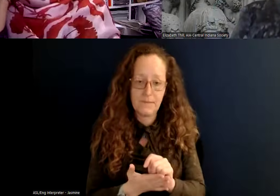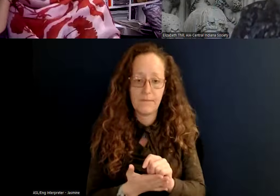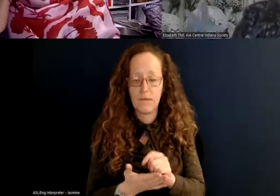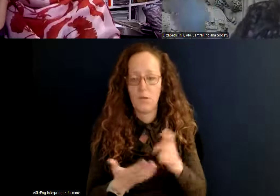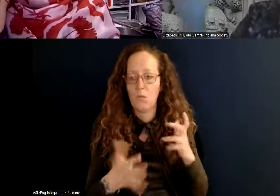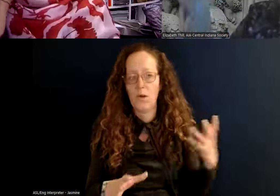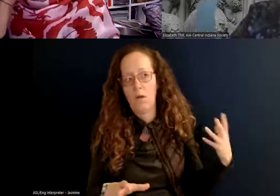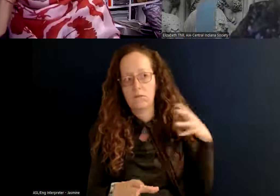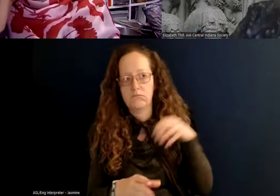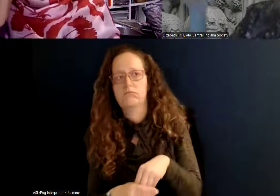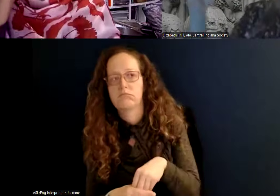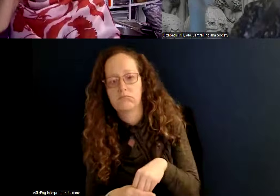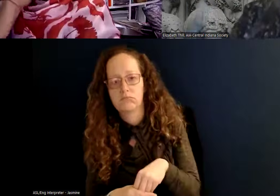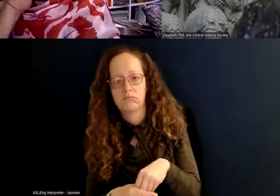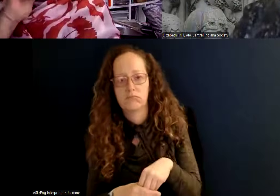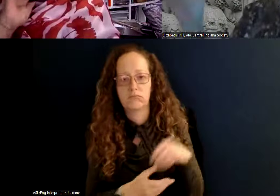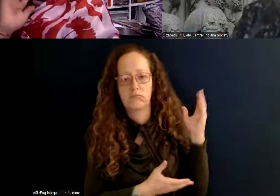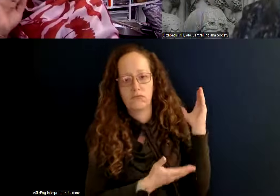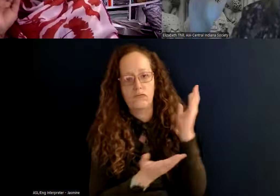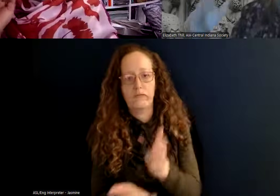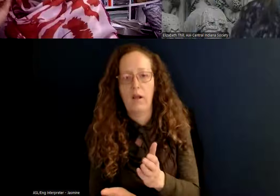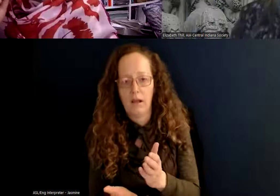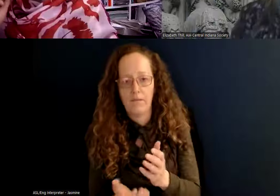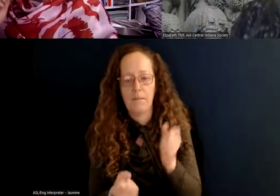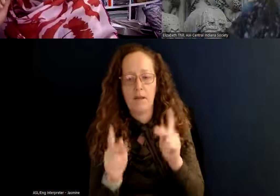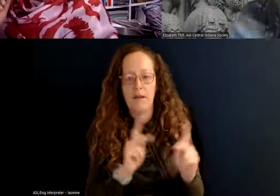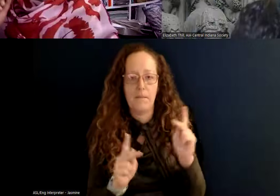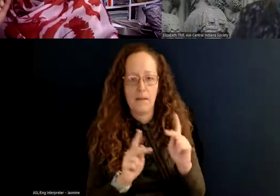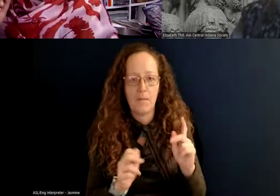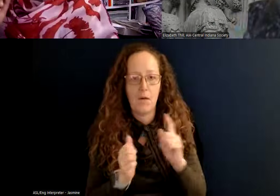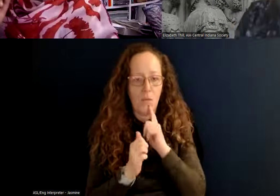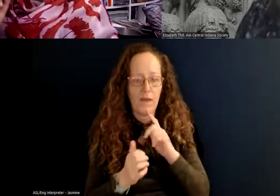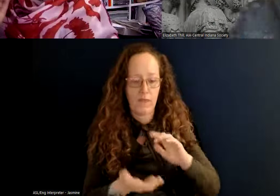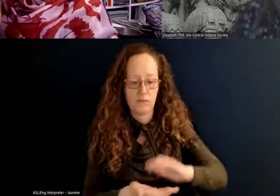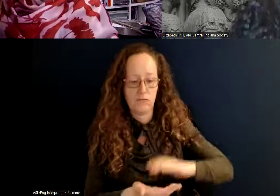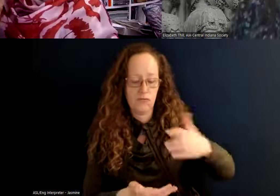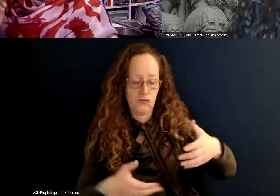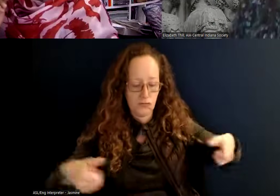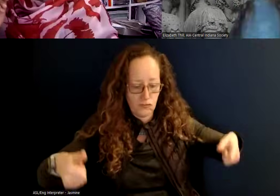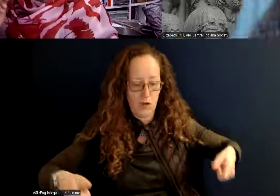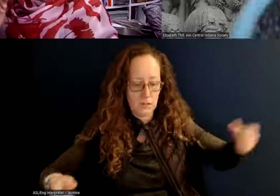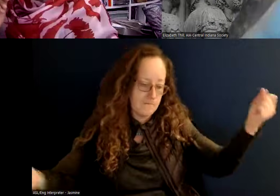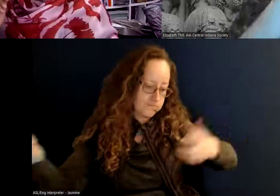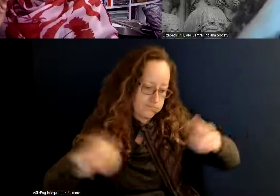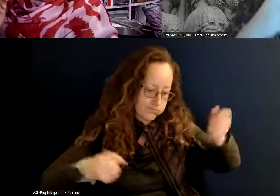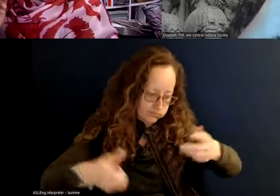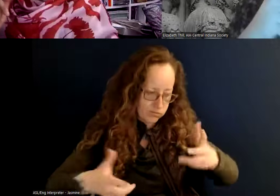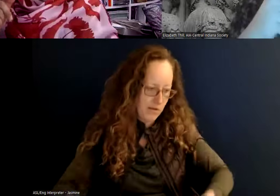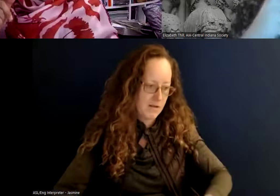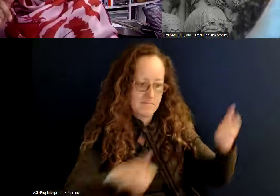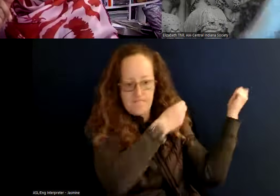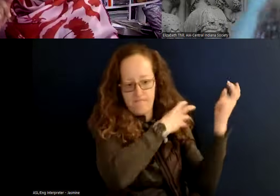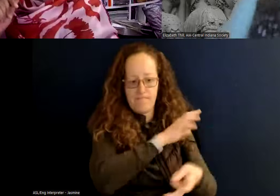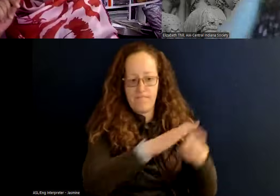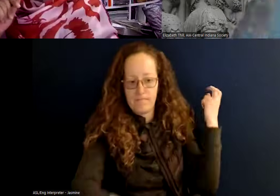in with troves of people carrying trunks and then we put everything in it and we leave. That's frowned upon